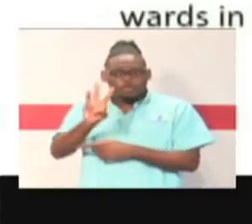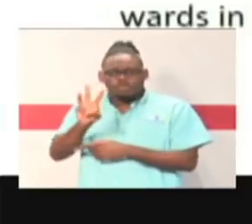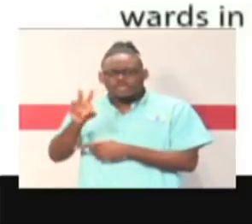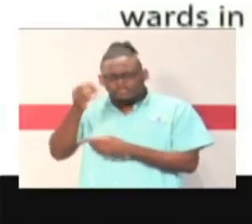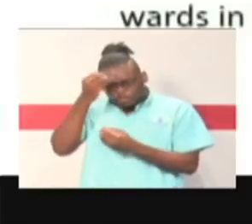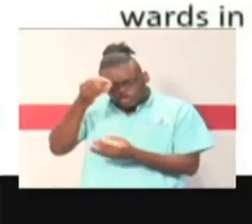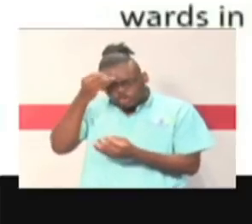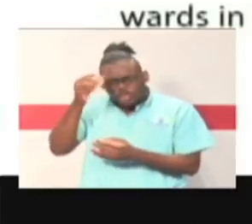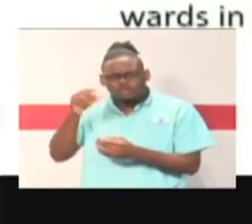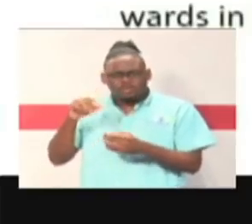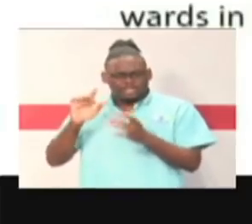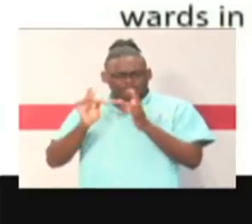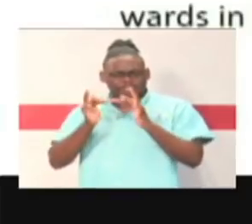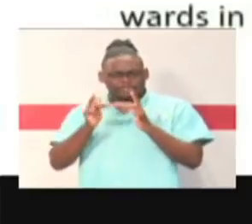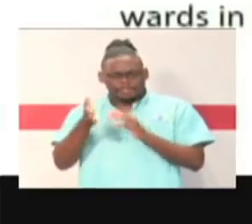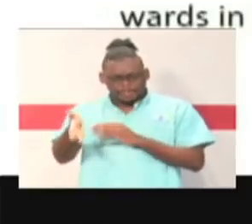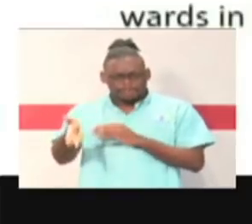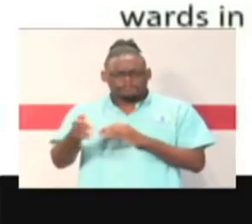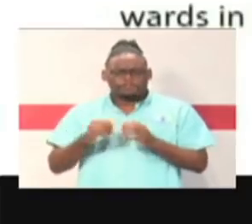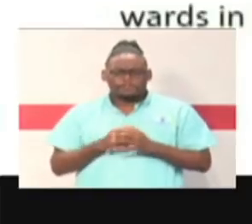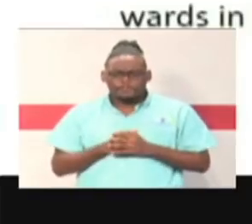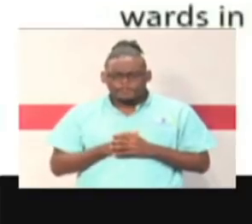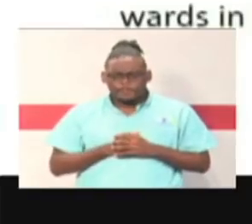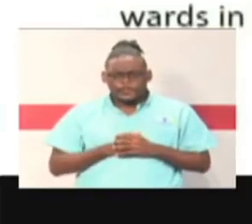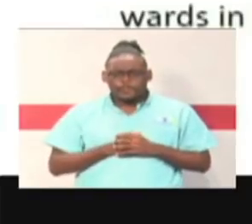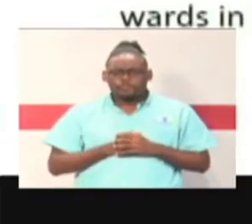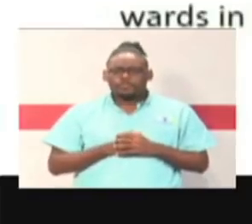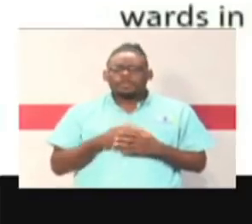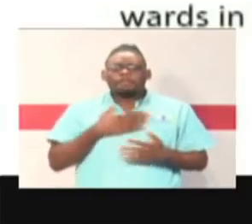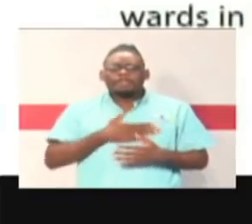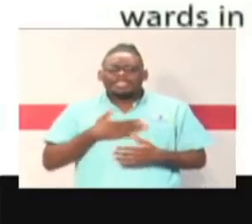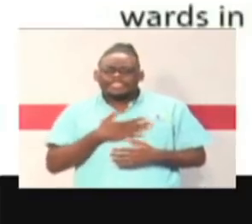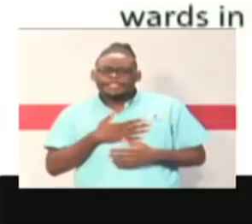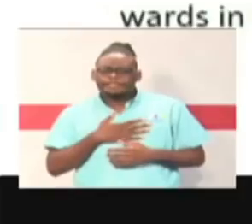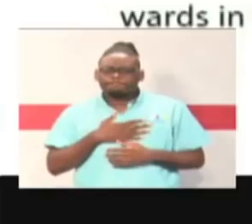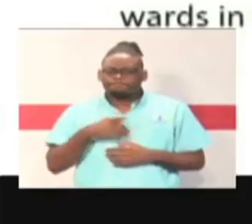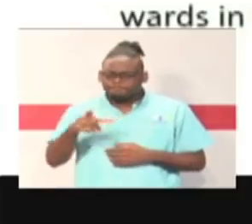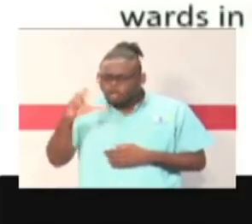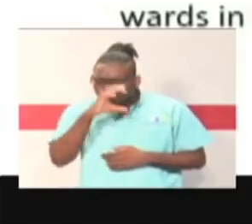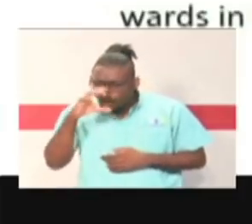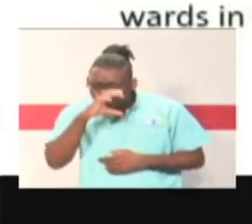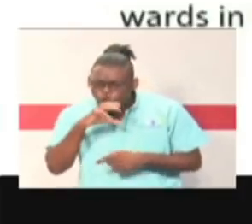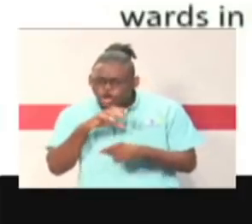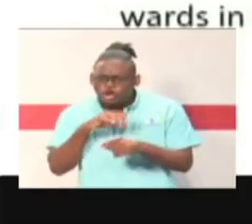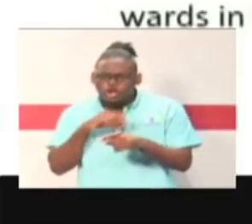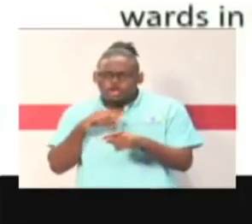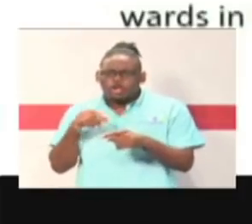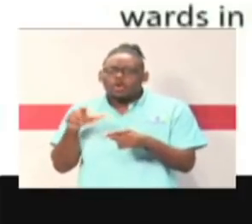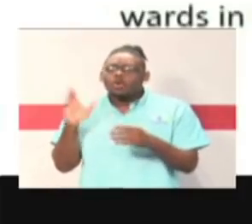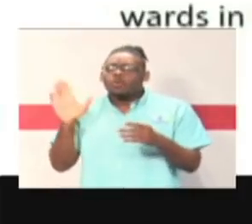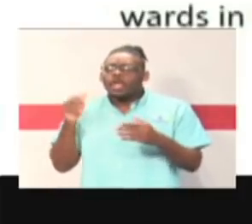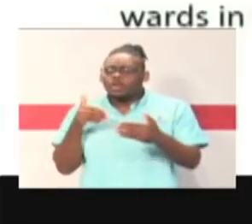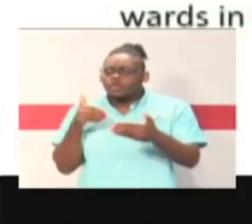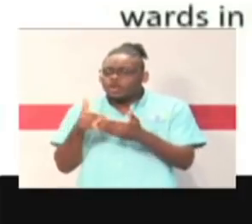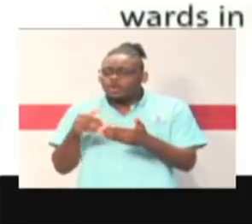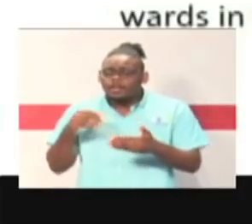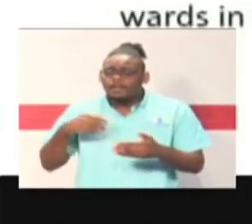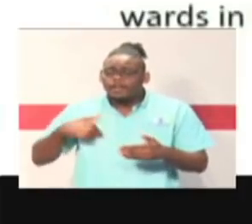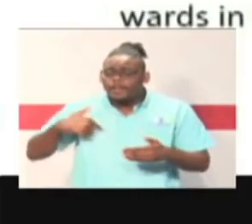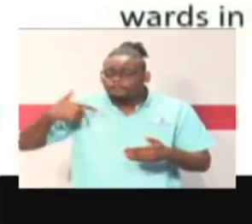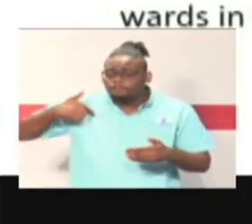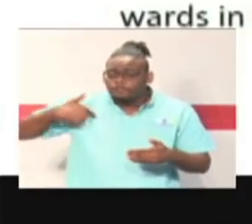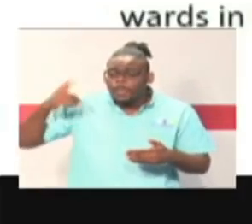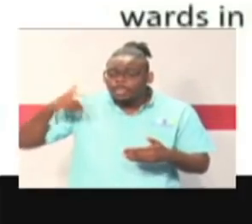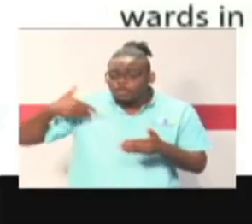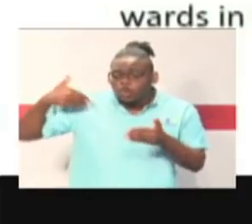get updated information. Please check to see the site that's closest to your area. I'm pleased to say as well, Tobago